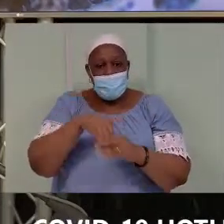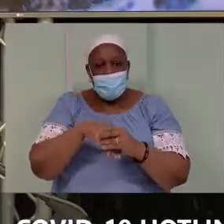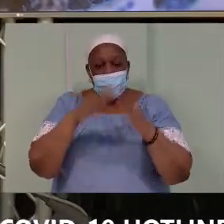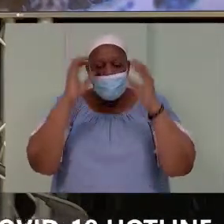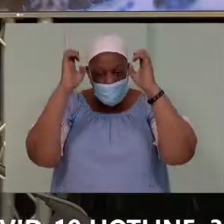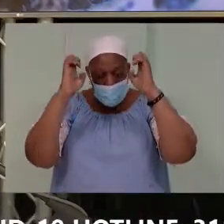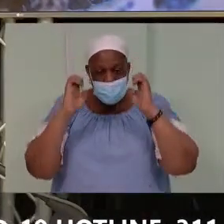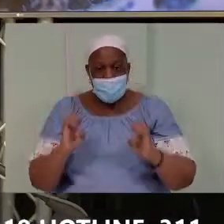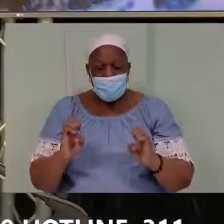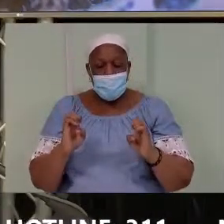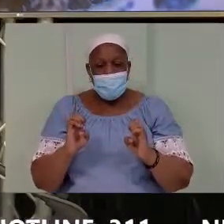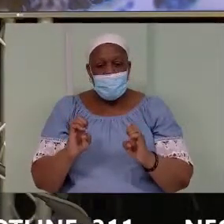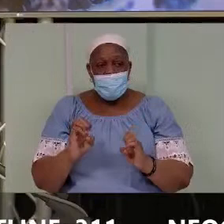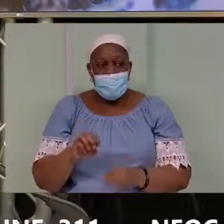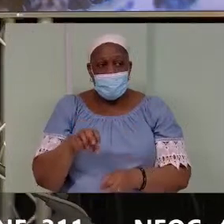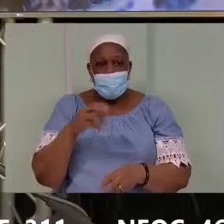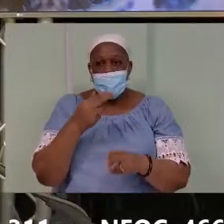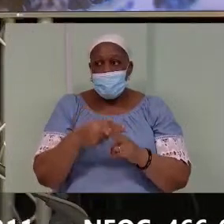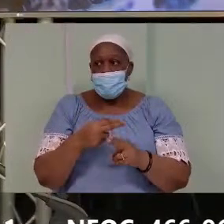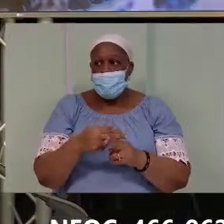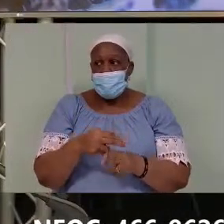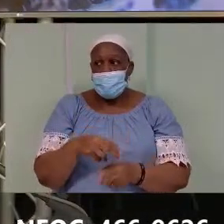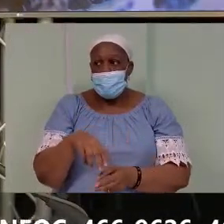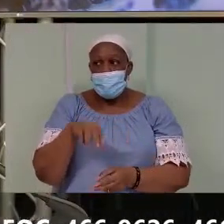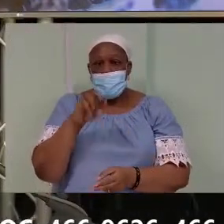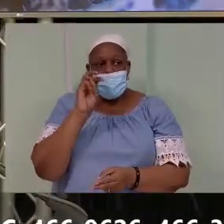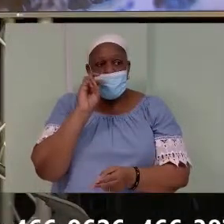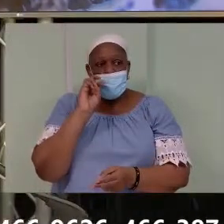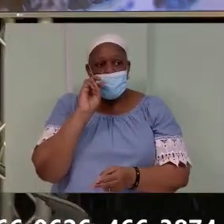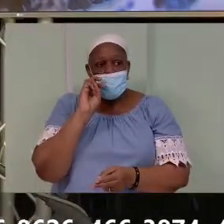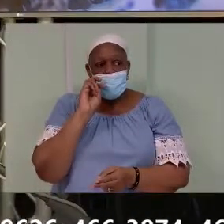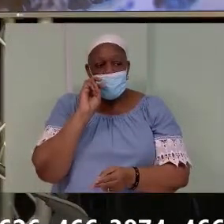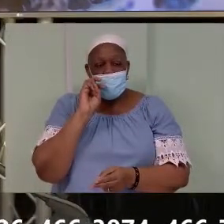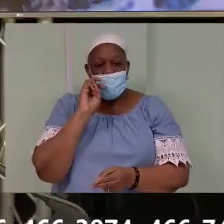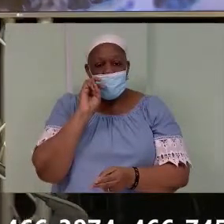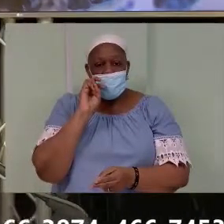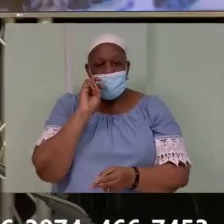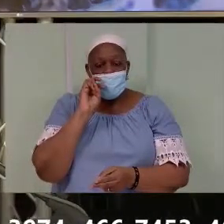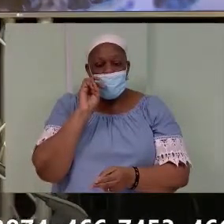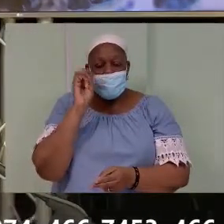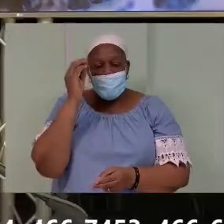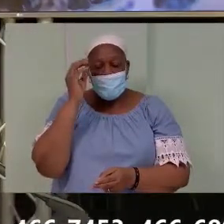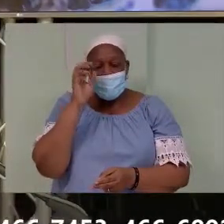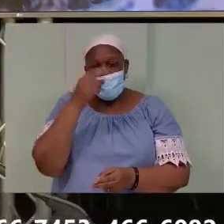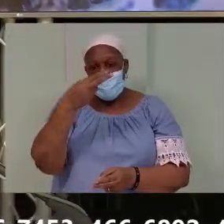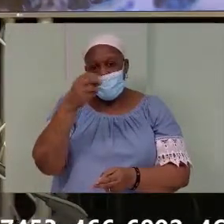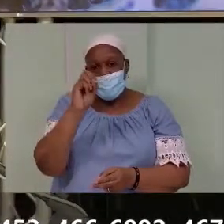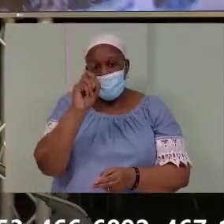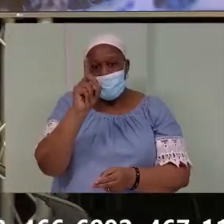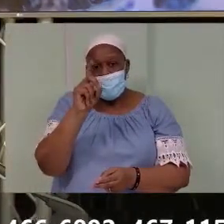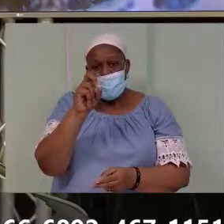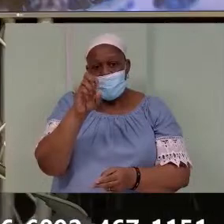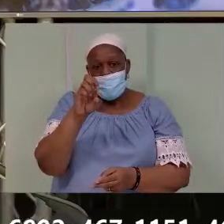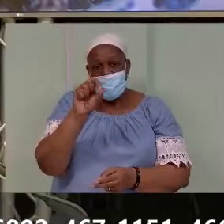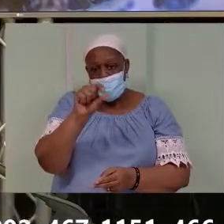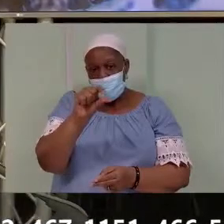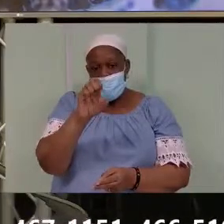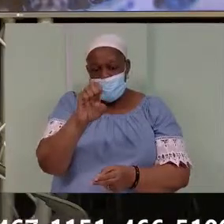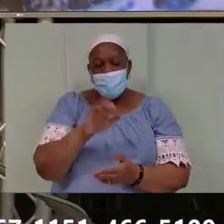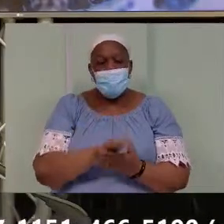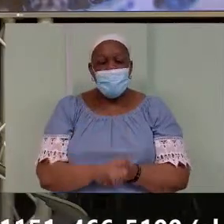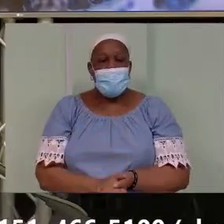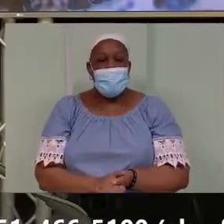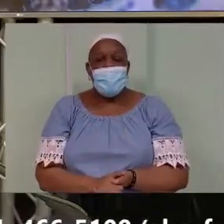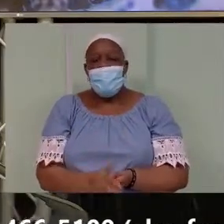Vincent Hodge. I think he has another name that goes along with that, but I can't remember it. Also, I thank